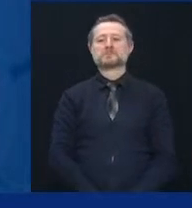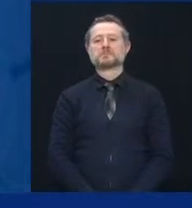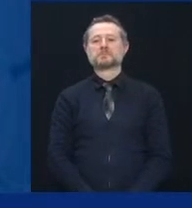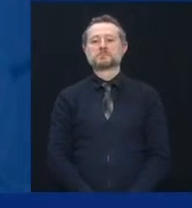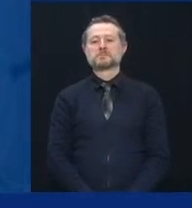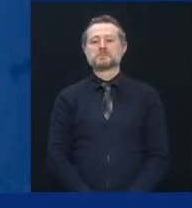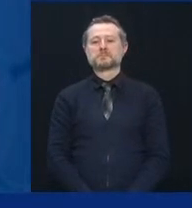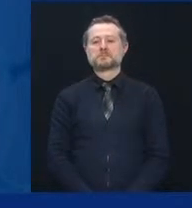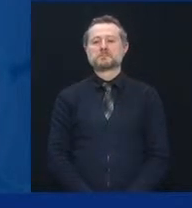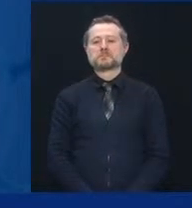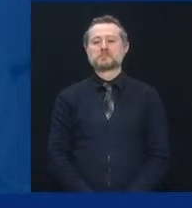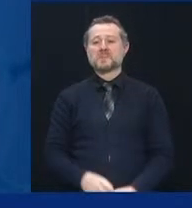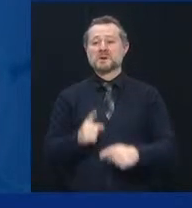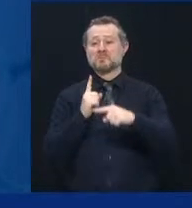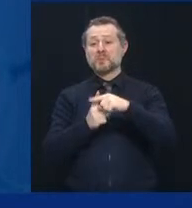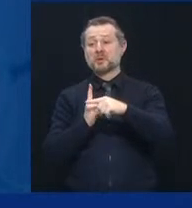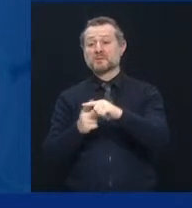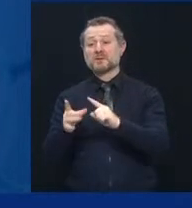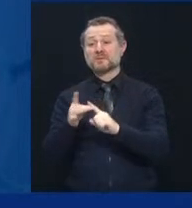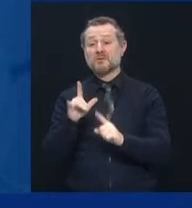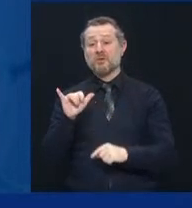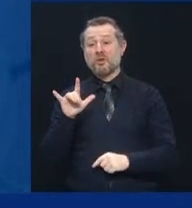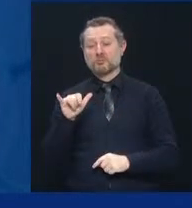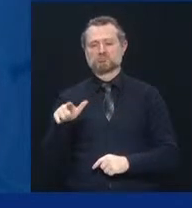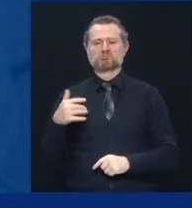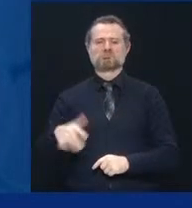Positivity, Long Island, 6.8.